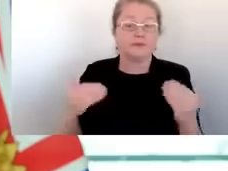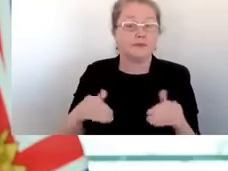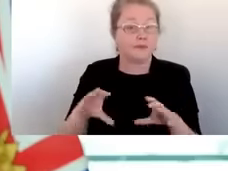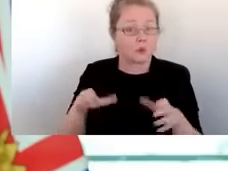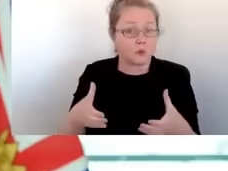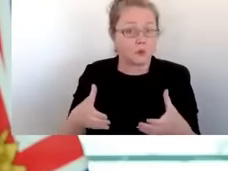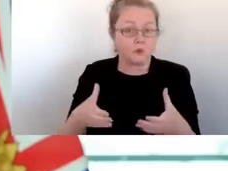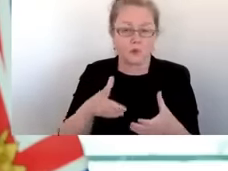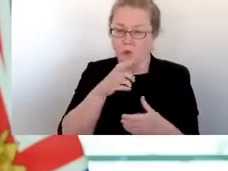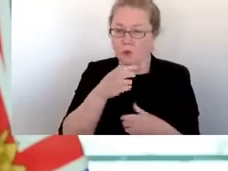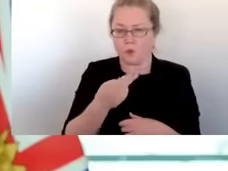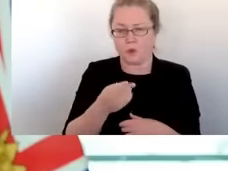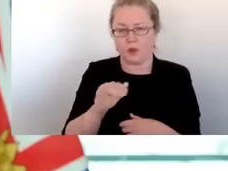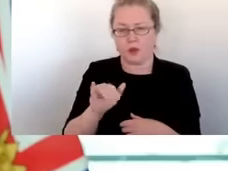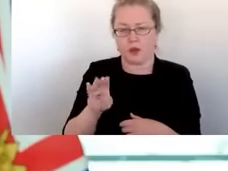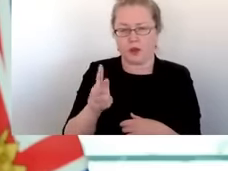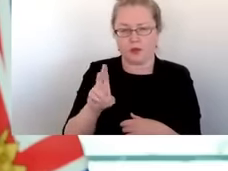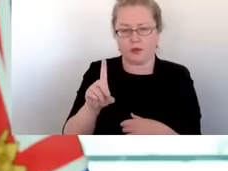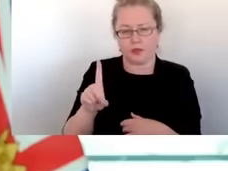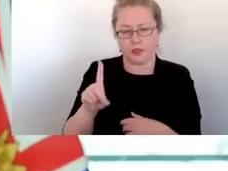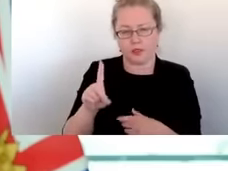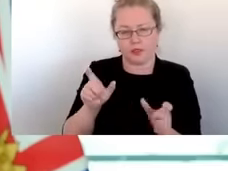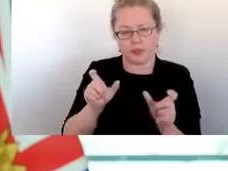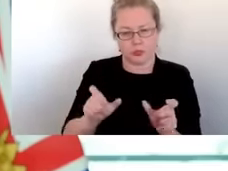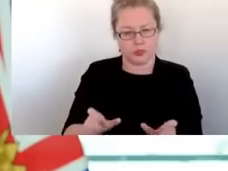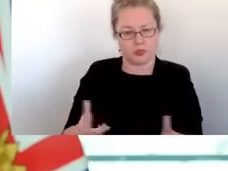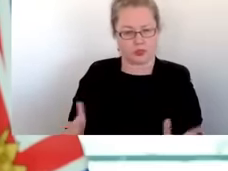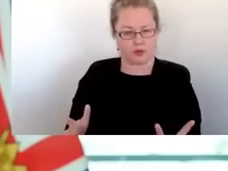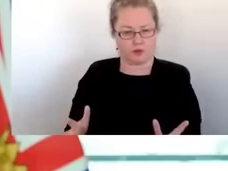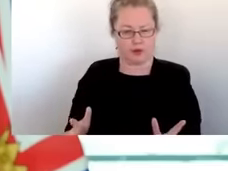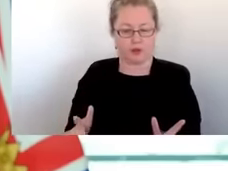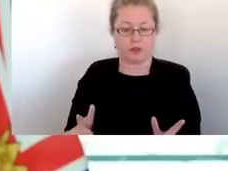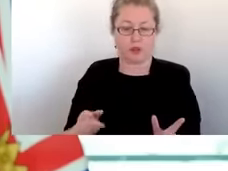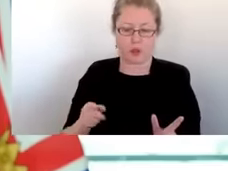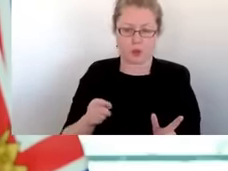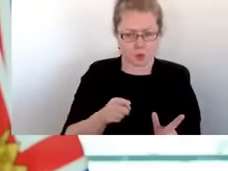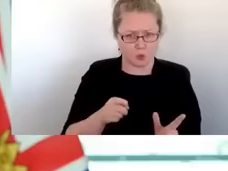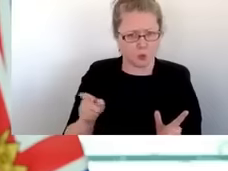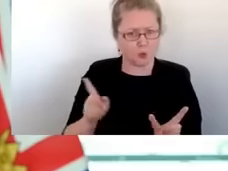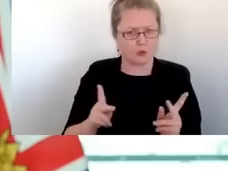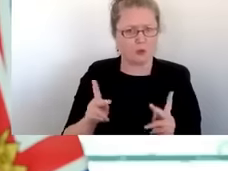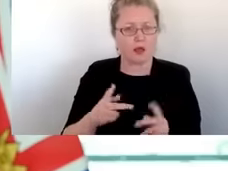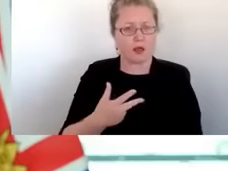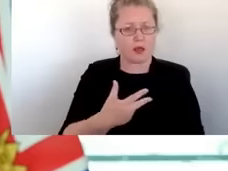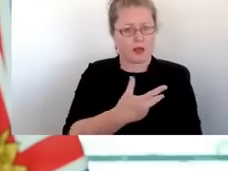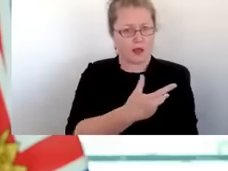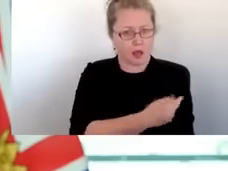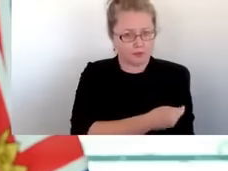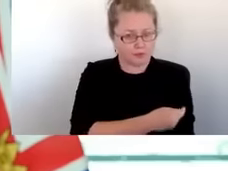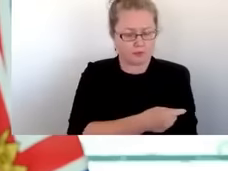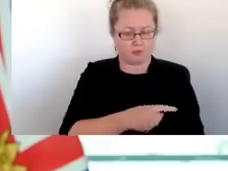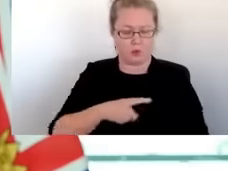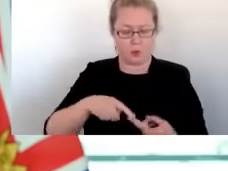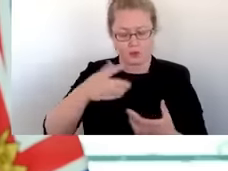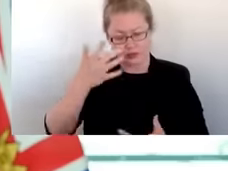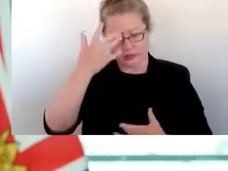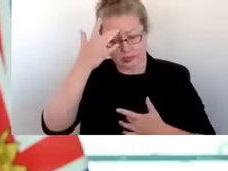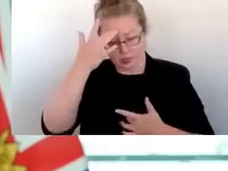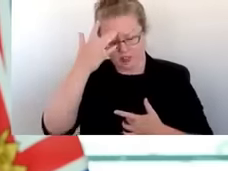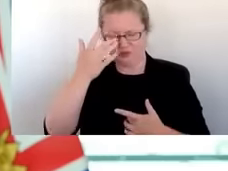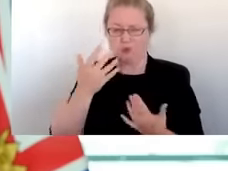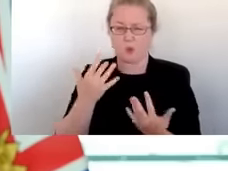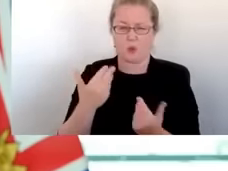look at is people who have hybrid immunity that I talked about. And people should wait at least 3 months after having an infection